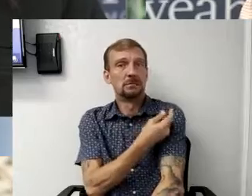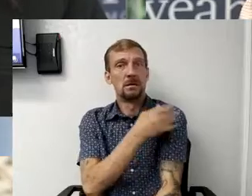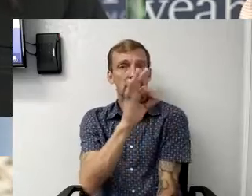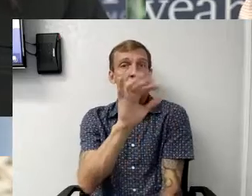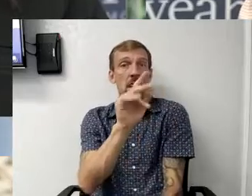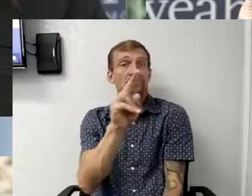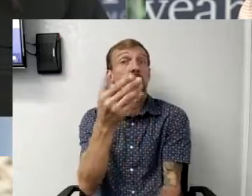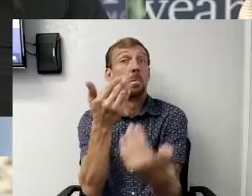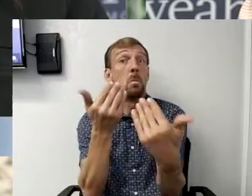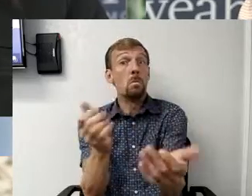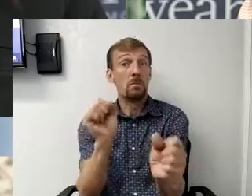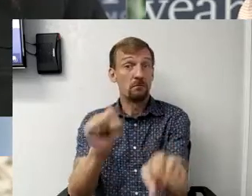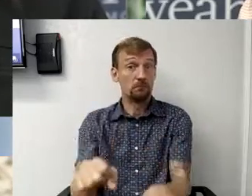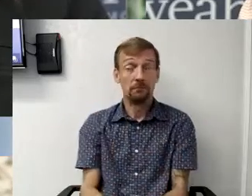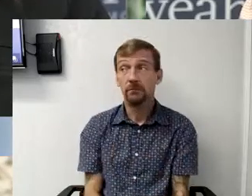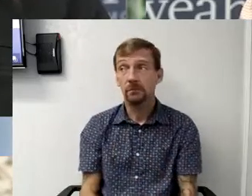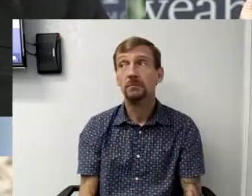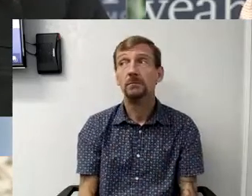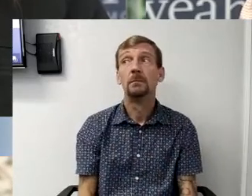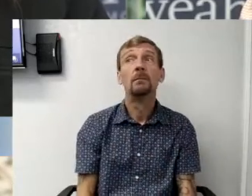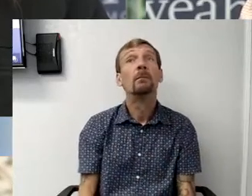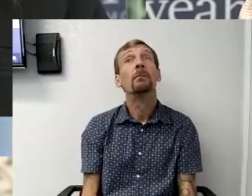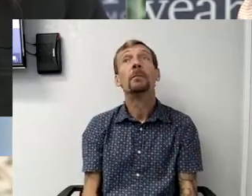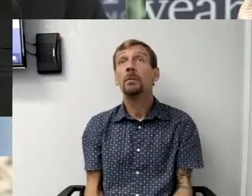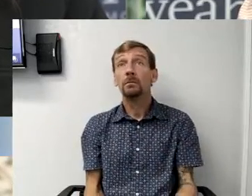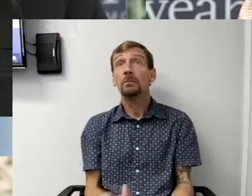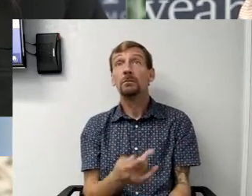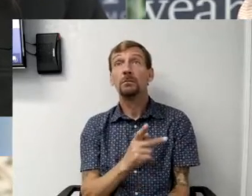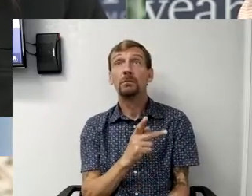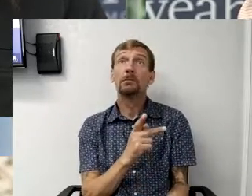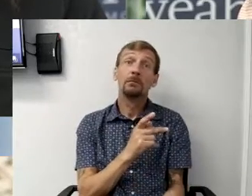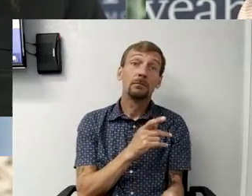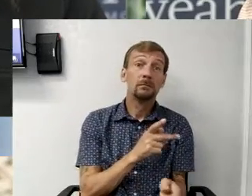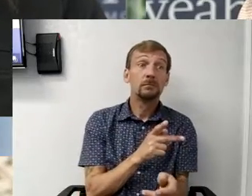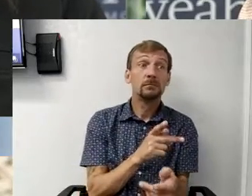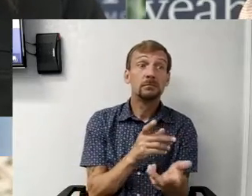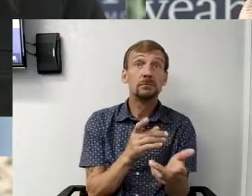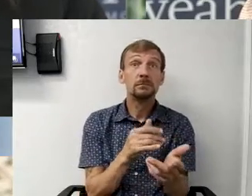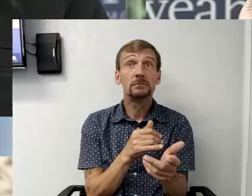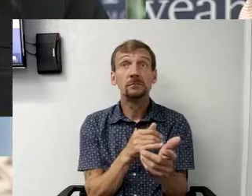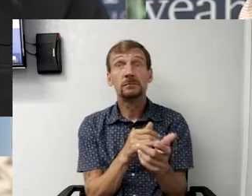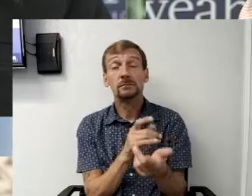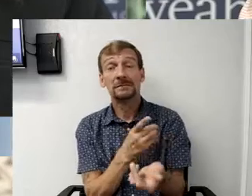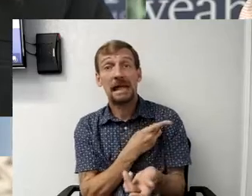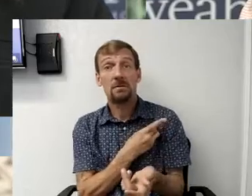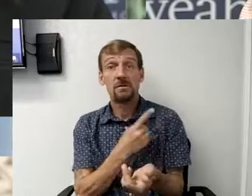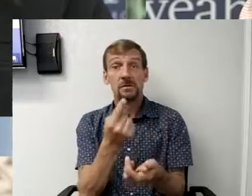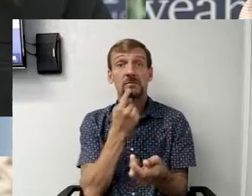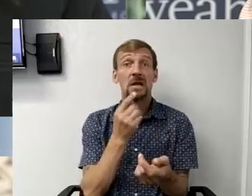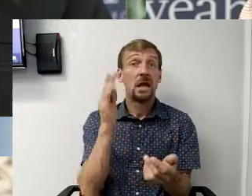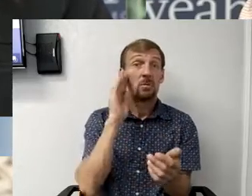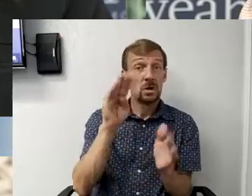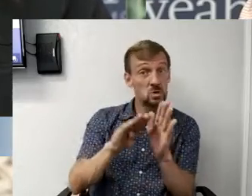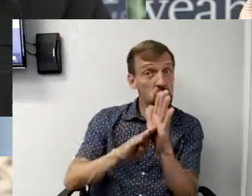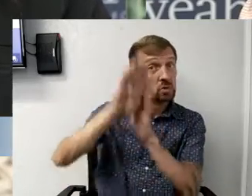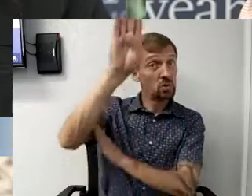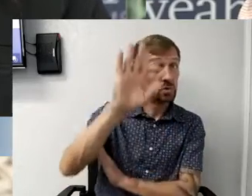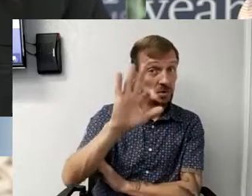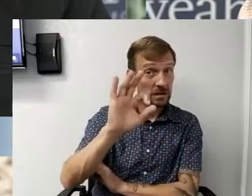go to. That's absolutely okay. Well, are you watching trends? Does it look like we're going to have a big flu season this